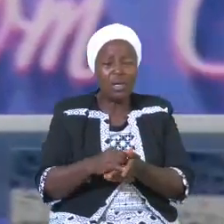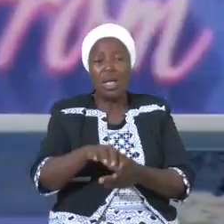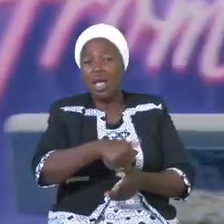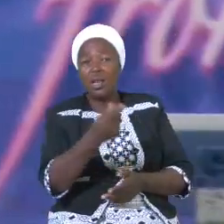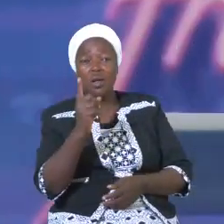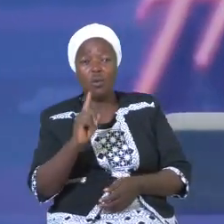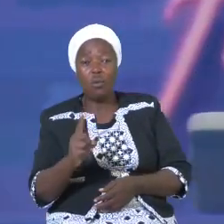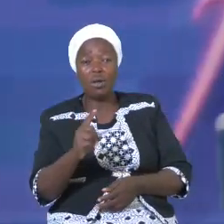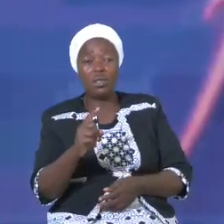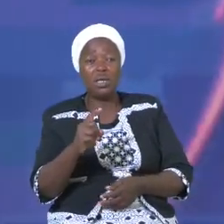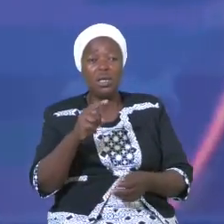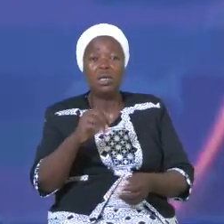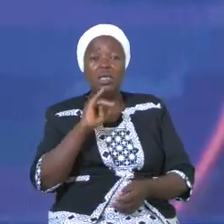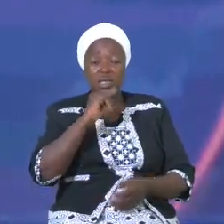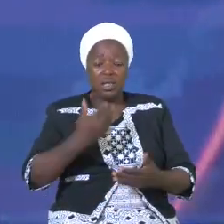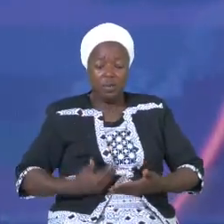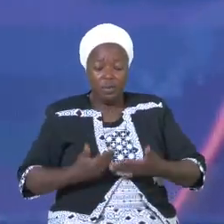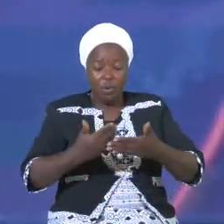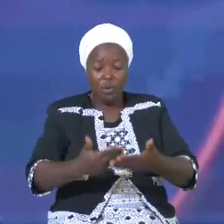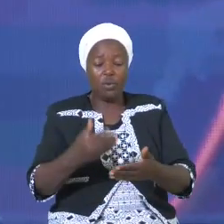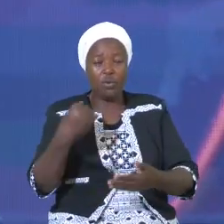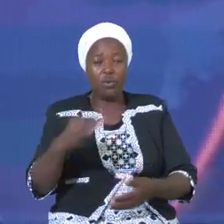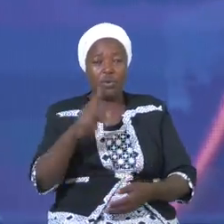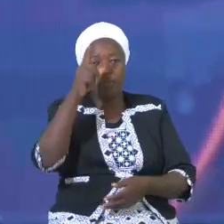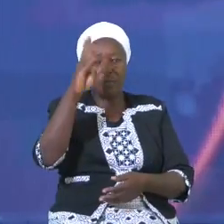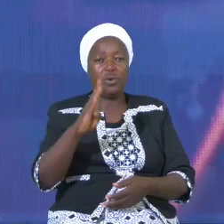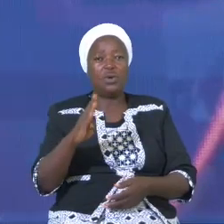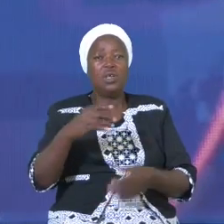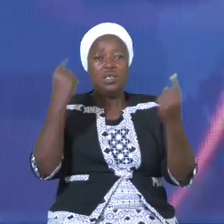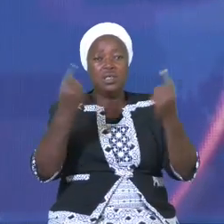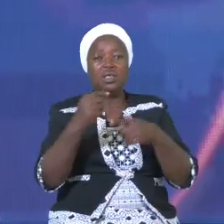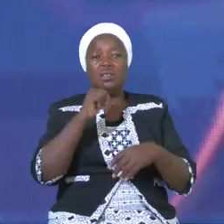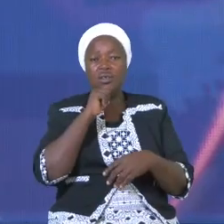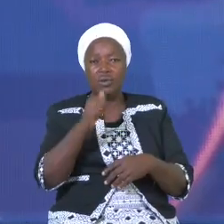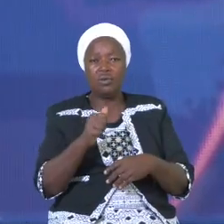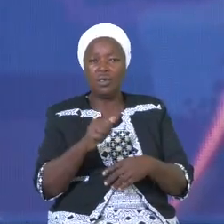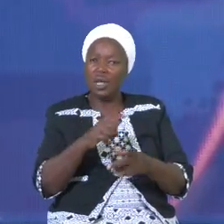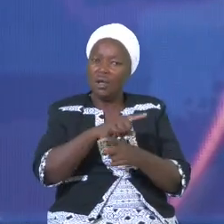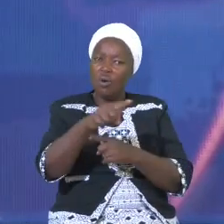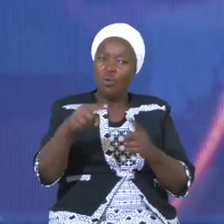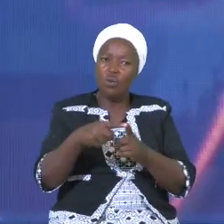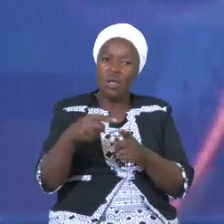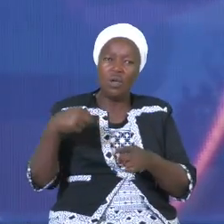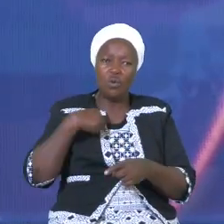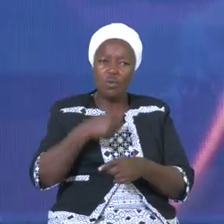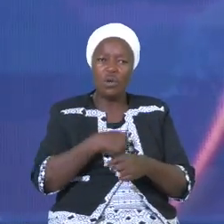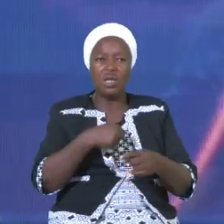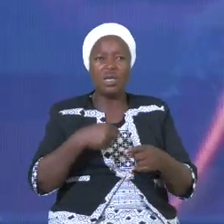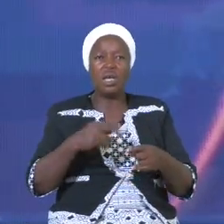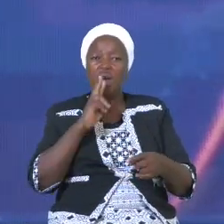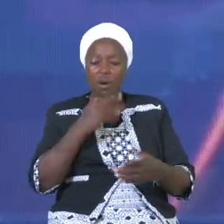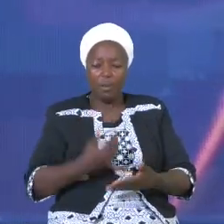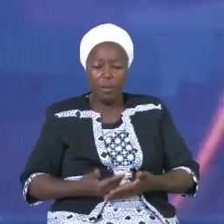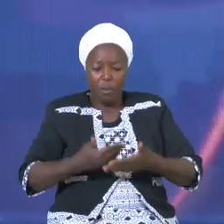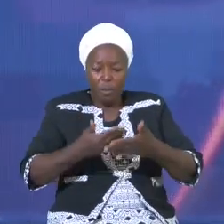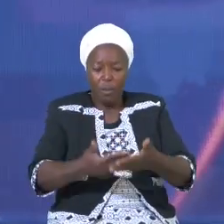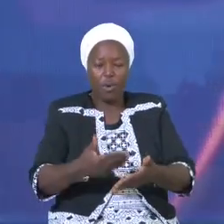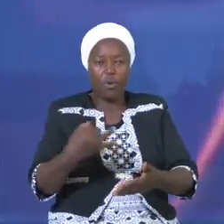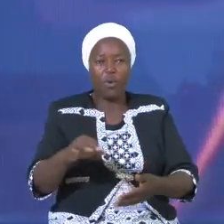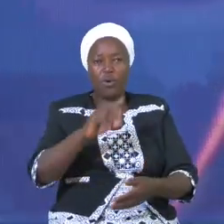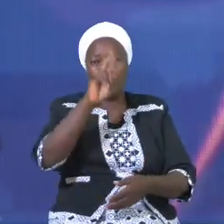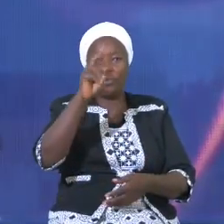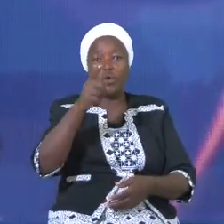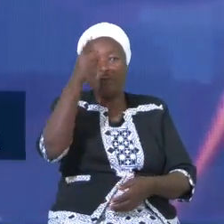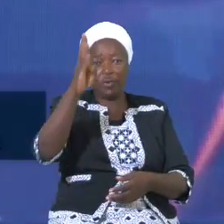is born of god seen as not when we're born of god is nature